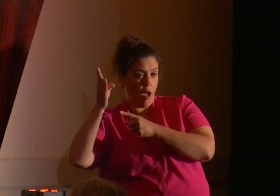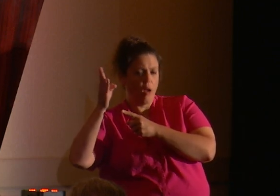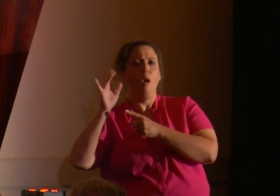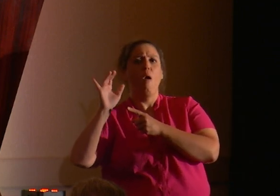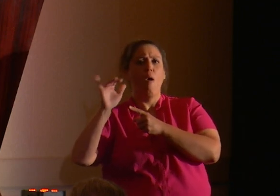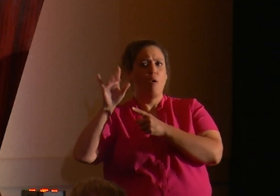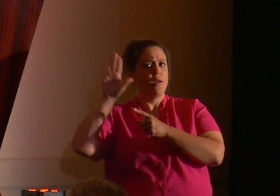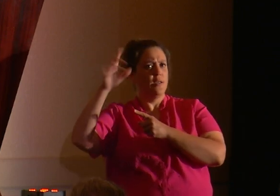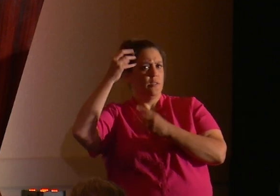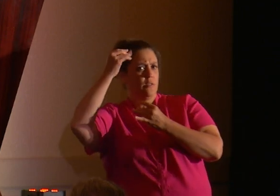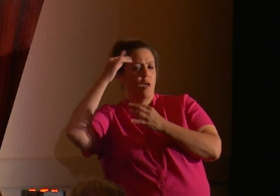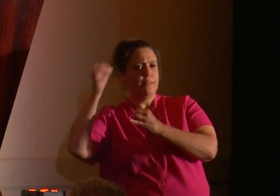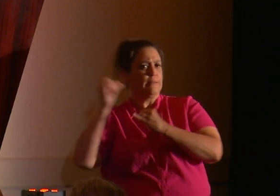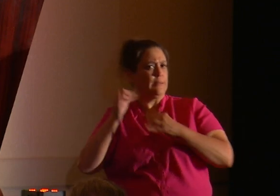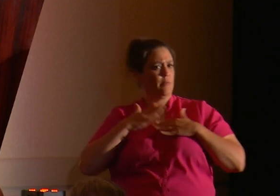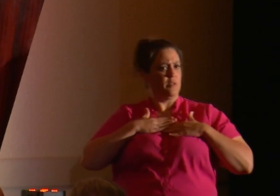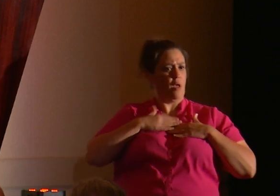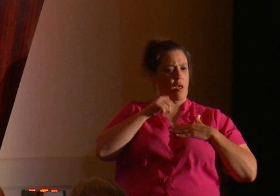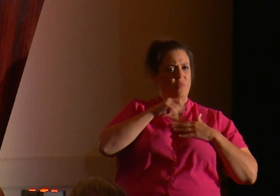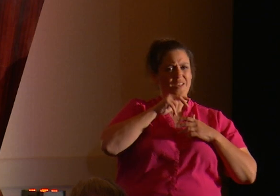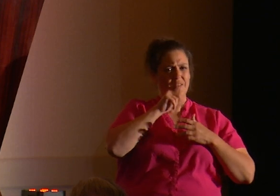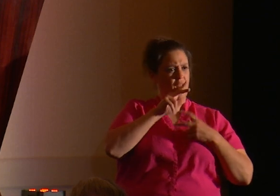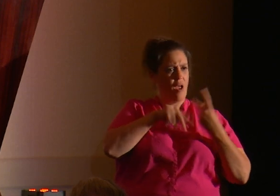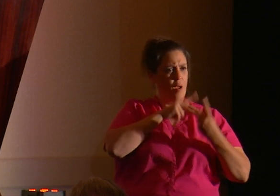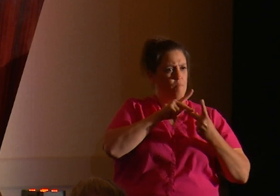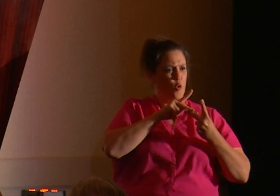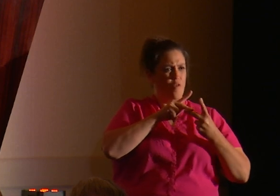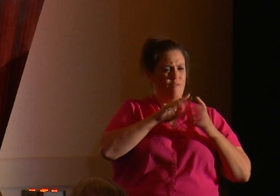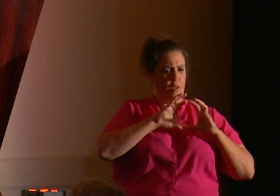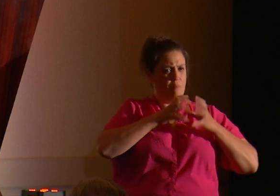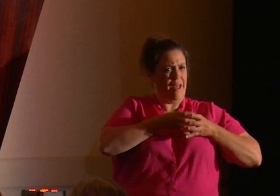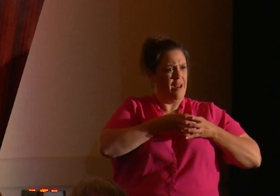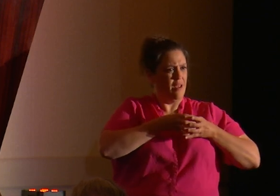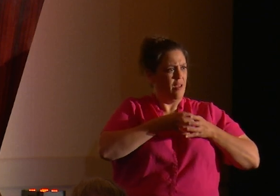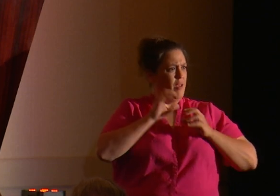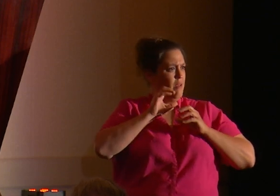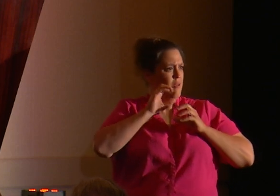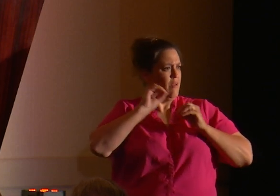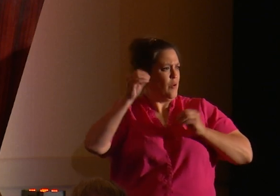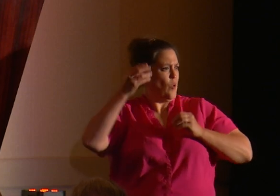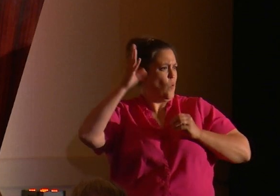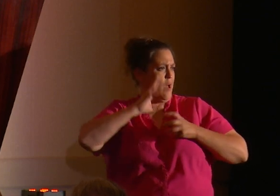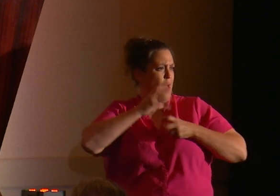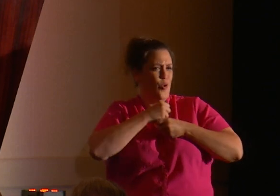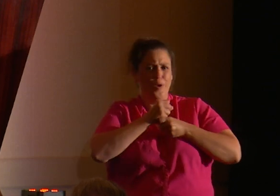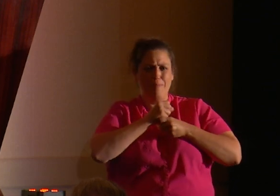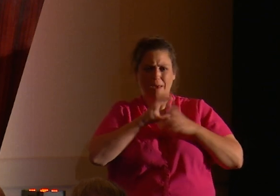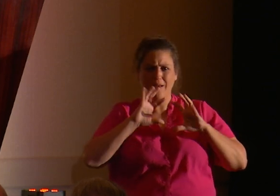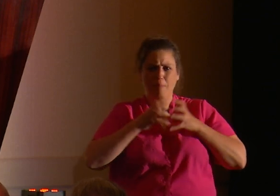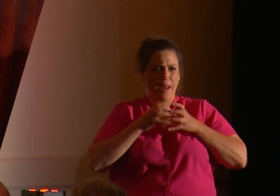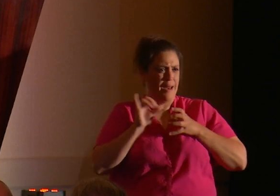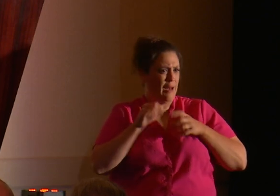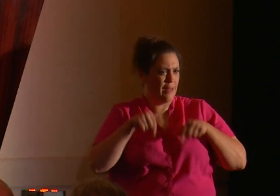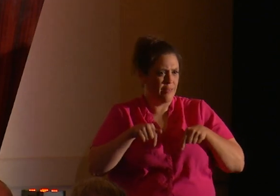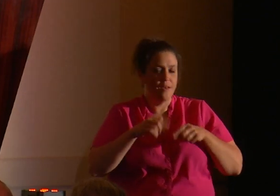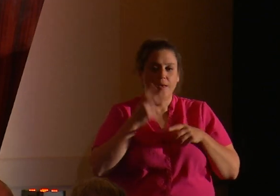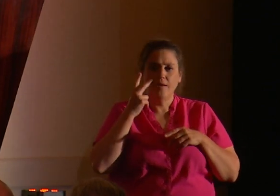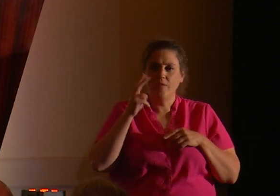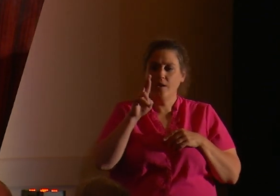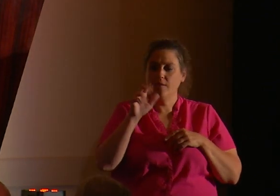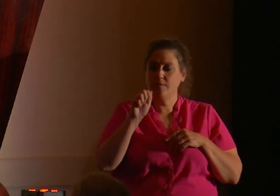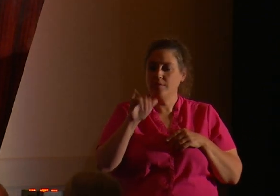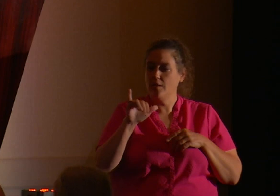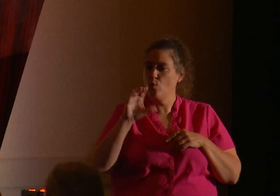planet is, you know, this isn't a perfect planet. I mean, no intelligent design would make a planet like this. And then I see people like Ray Comfort with the